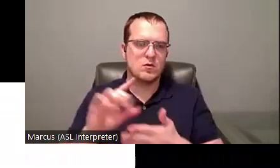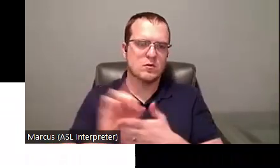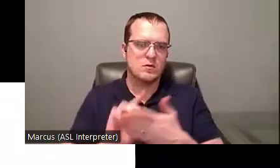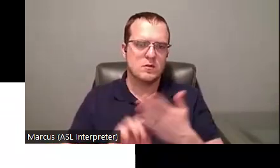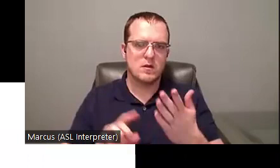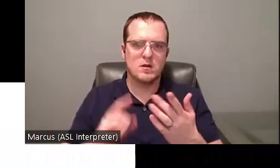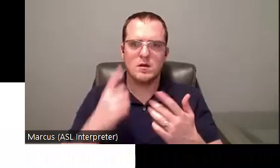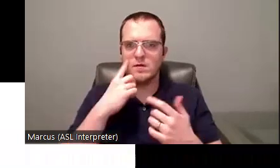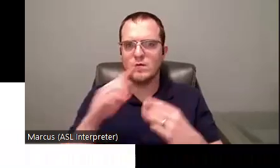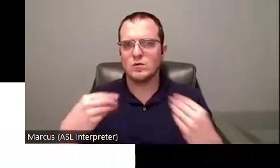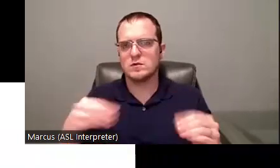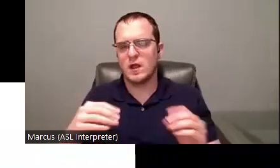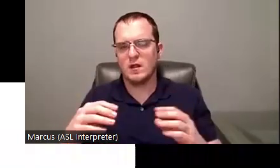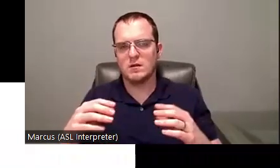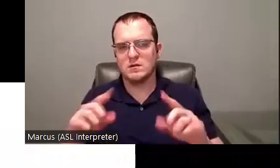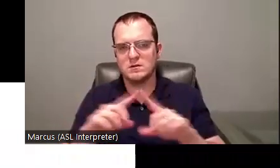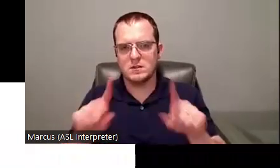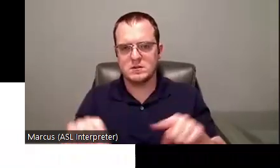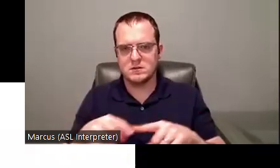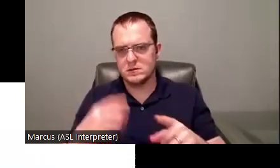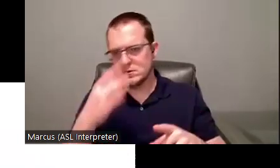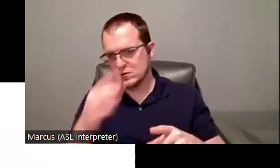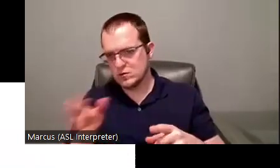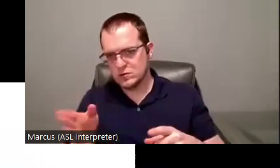signs. Interested persons will be directed to